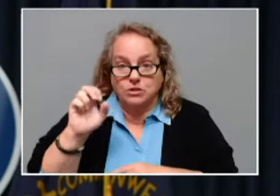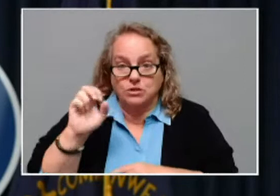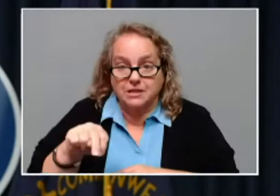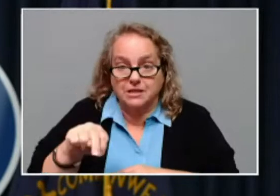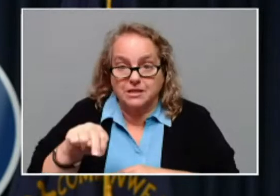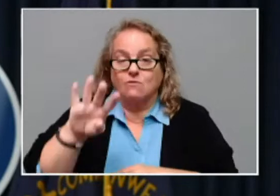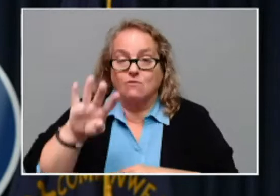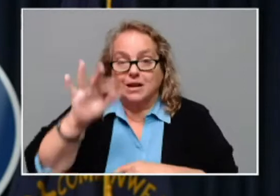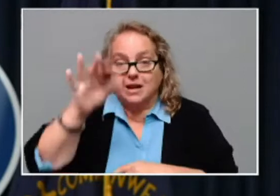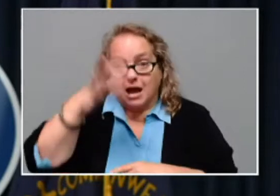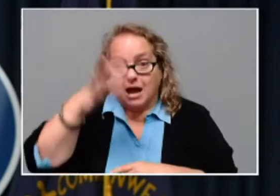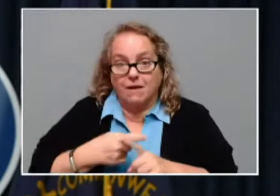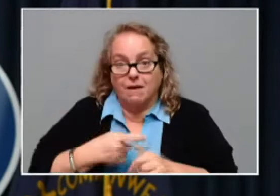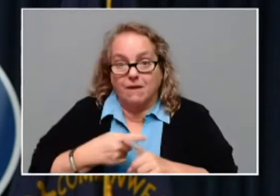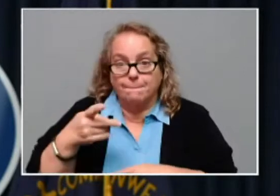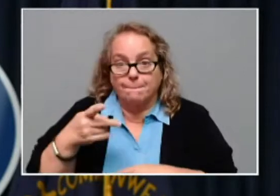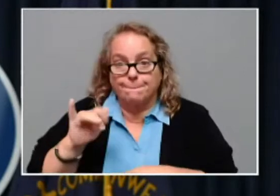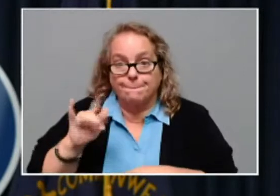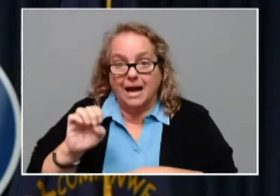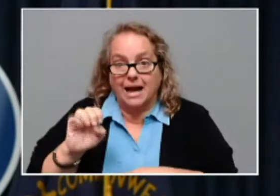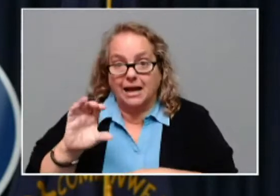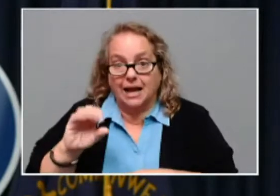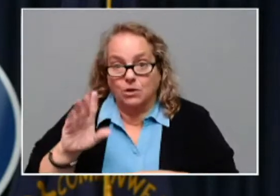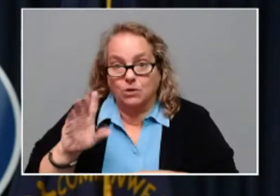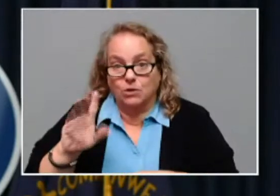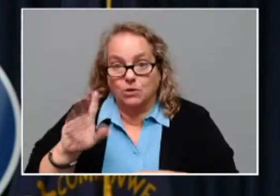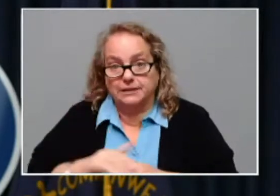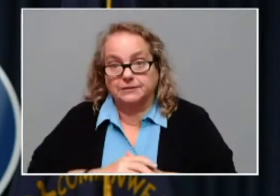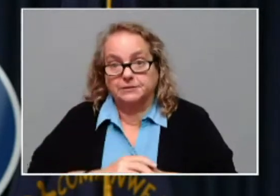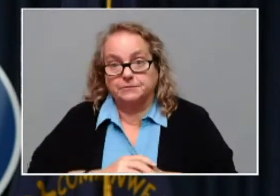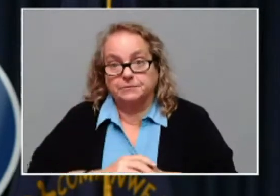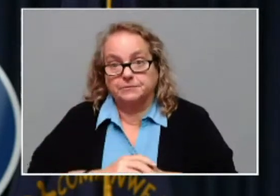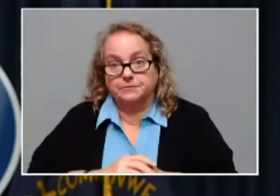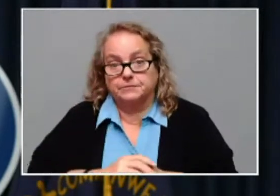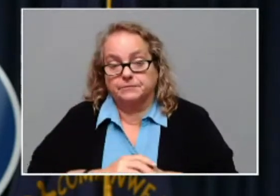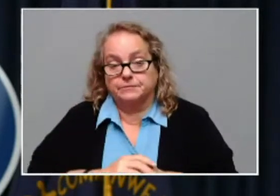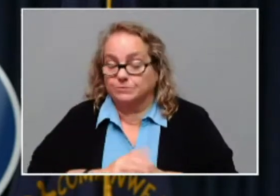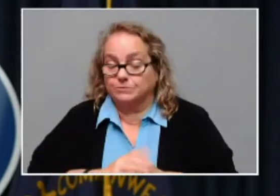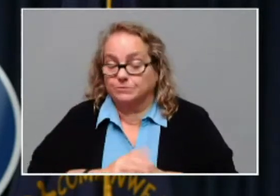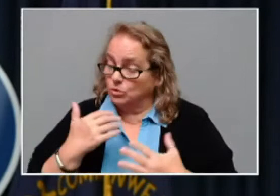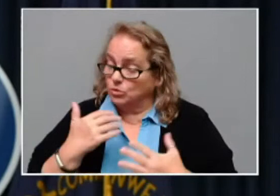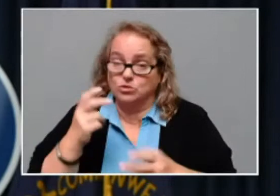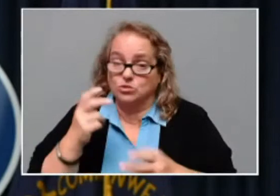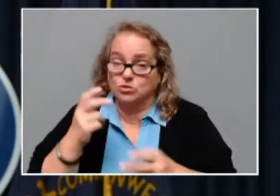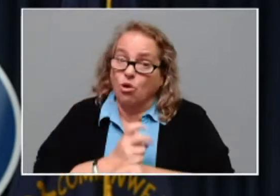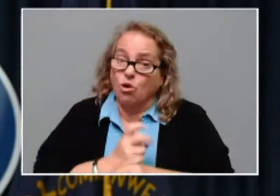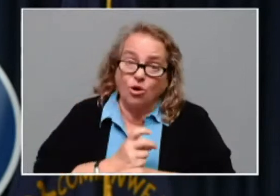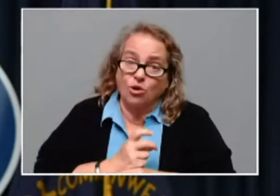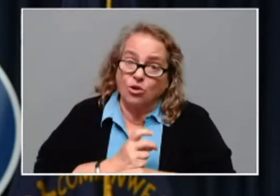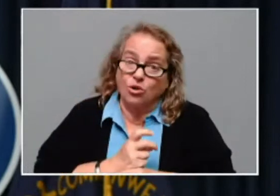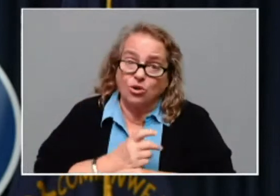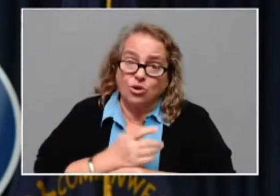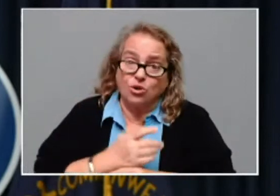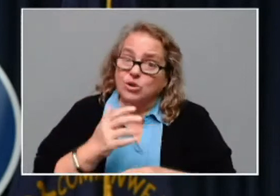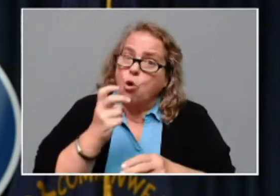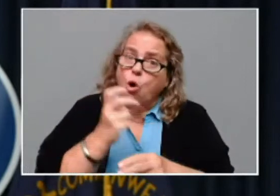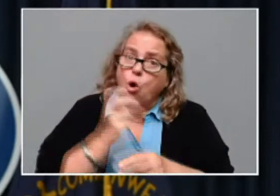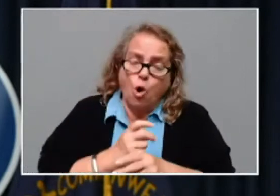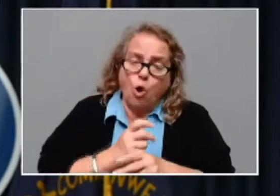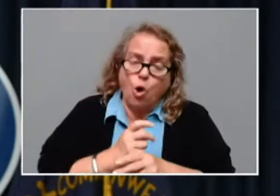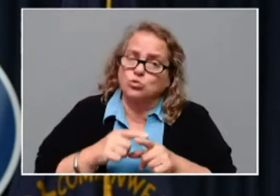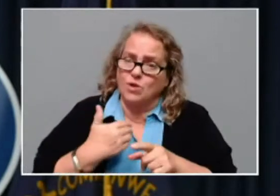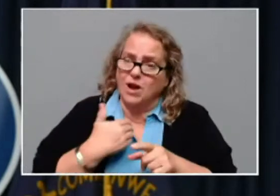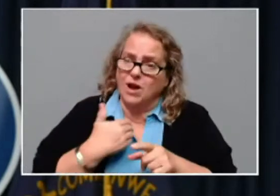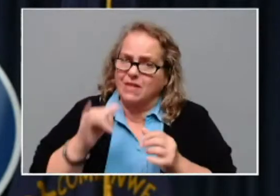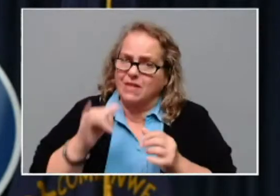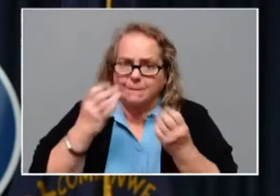County. All right. That's hard. It's hard losing that many people, but there are a number